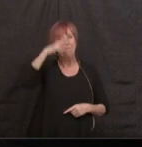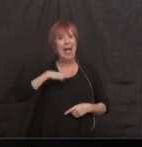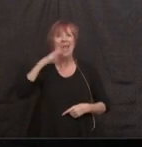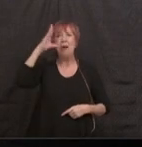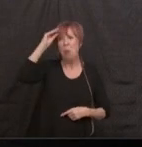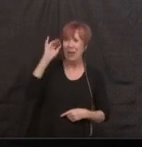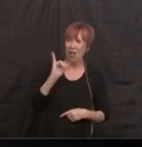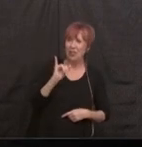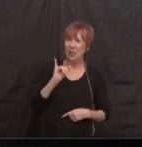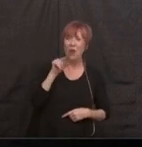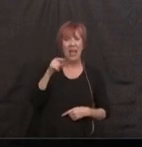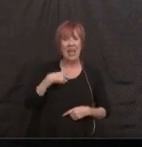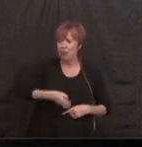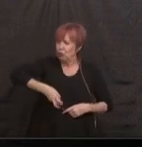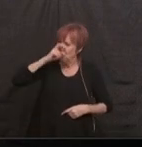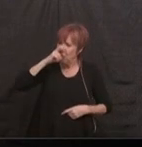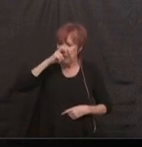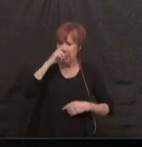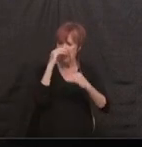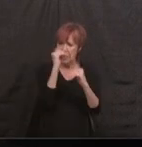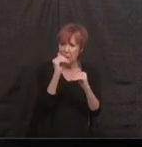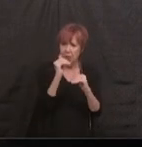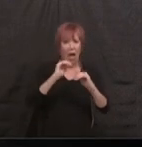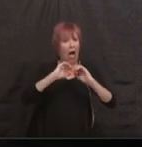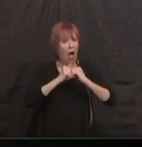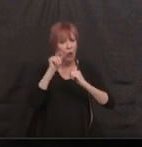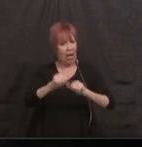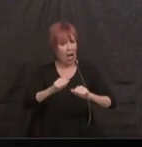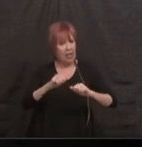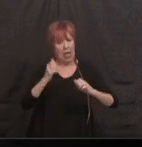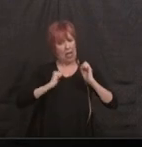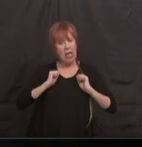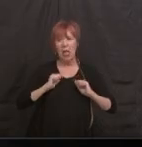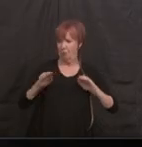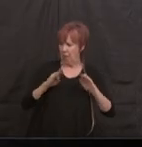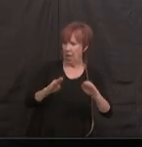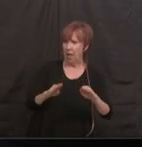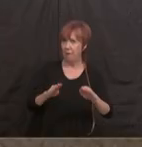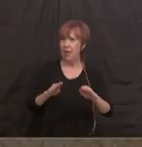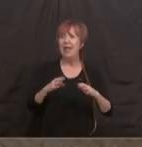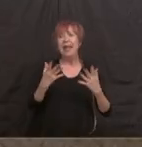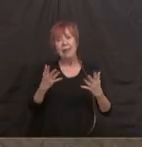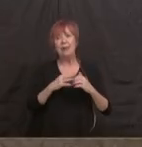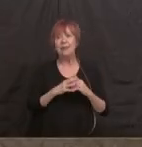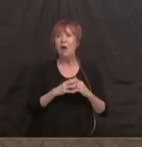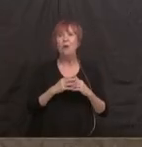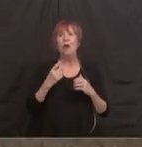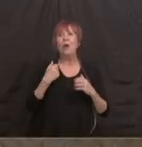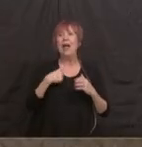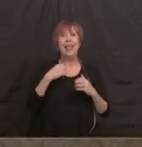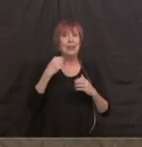norms that hem in their potential and how they want to live their lives. But there's some hope there as well, because that means we can bring them in